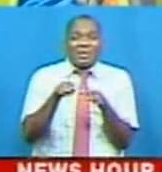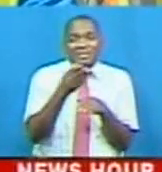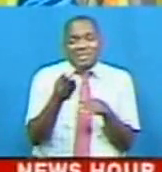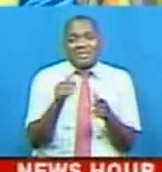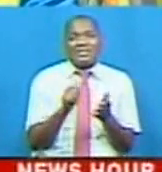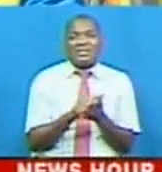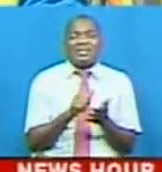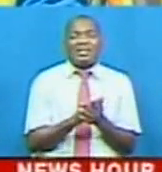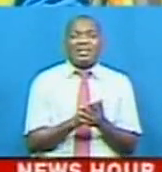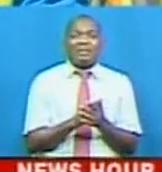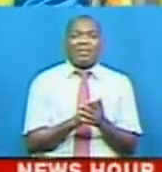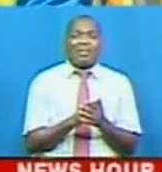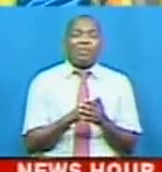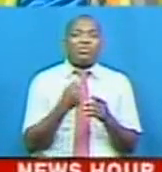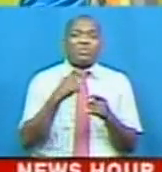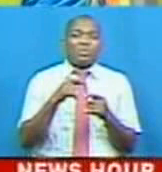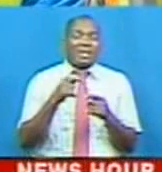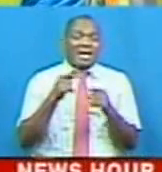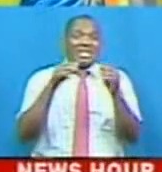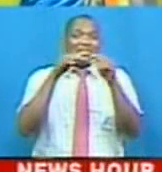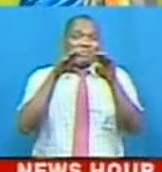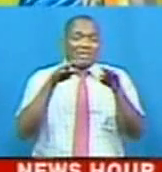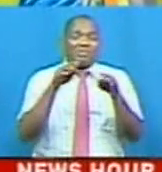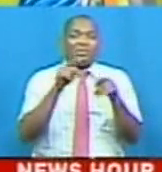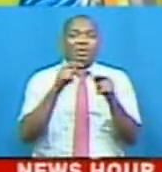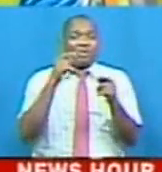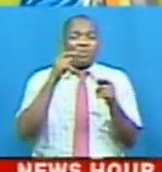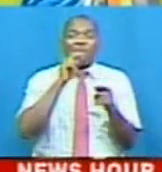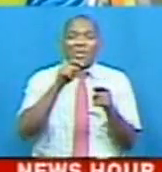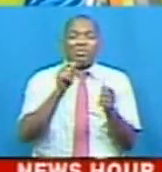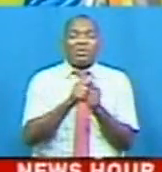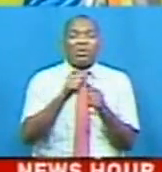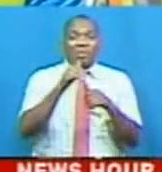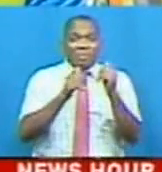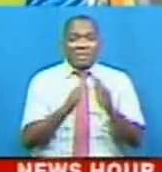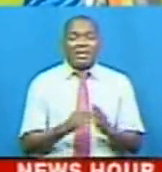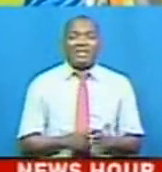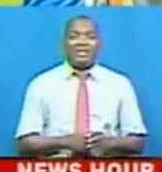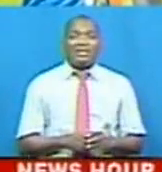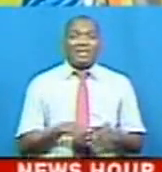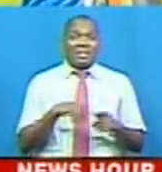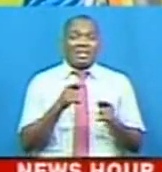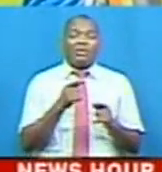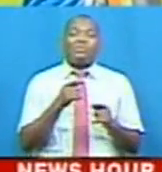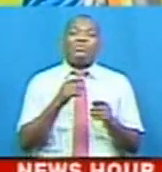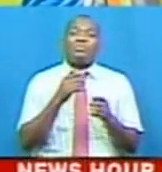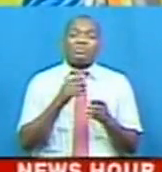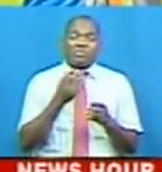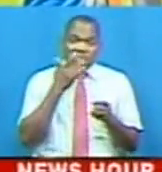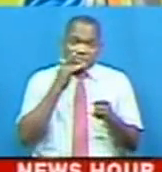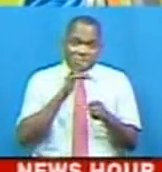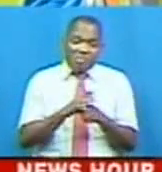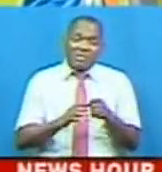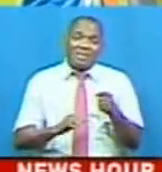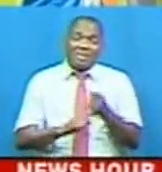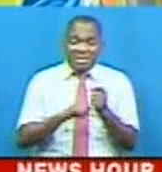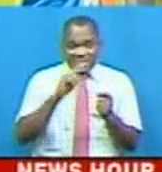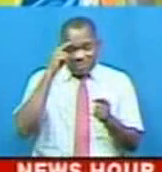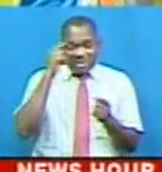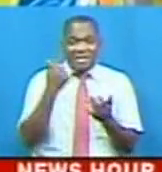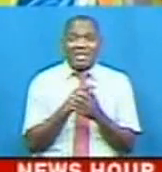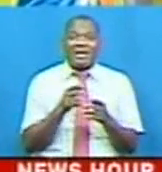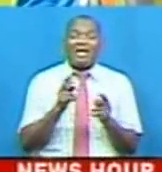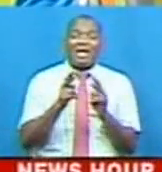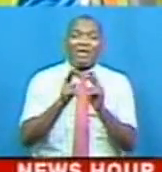basic things that the specifications have been given to the contractor. When we do that, we're just giving assurance to government that Ghana